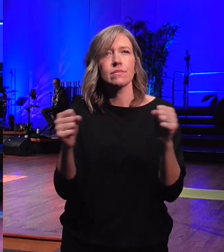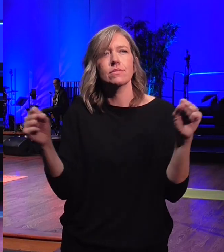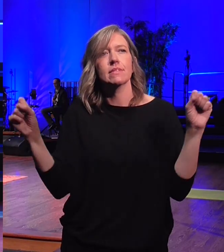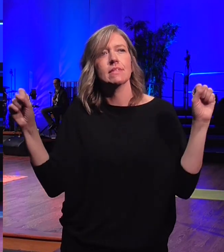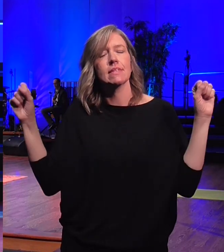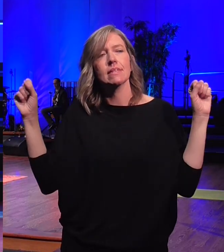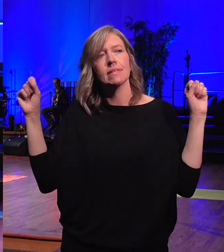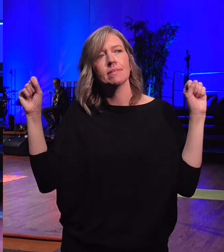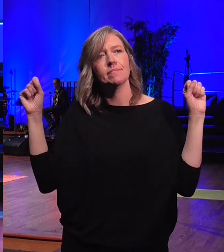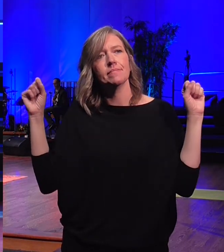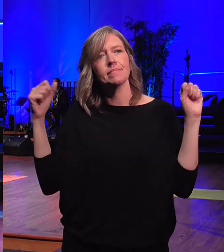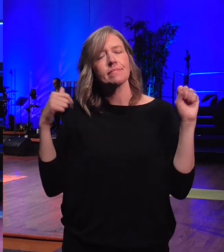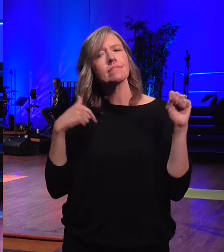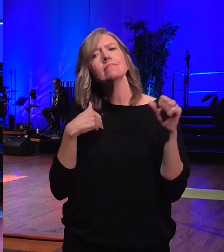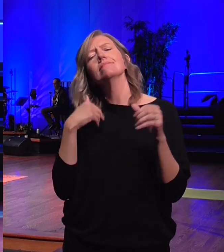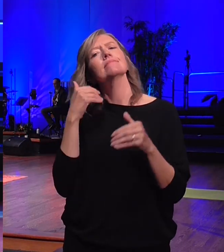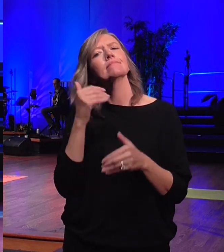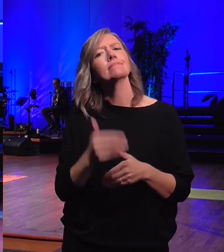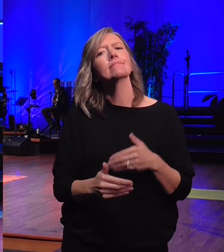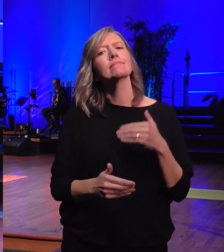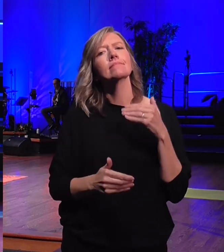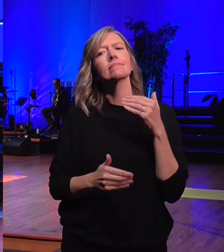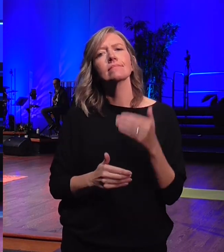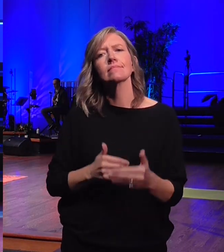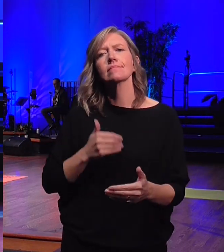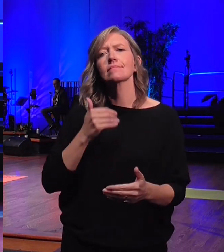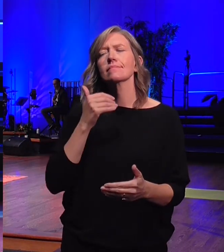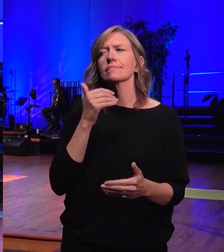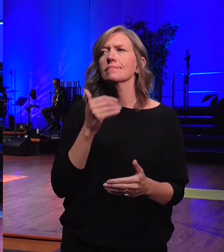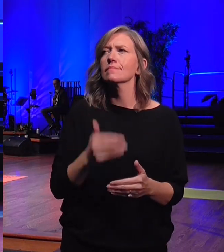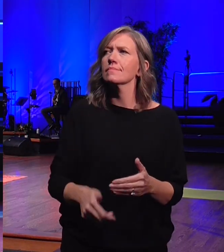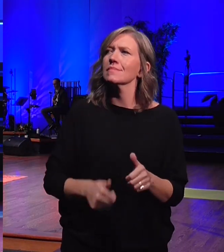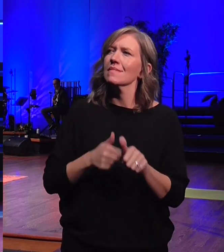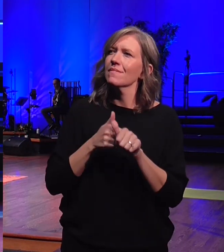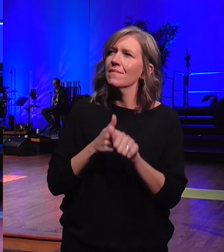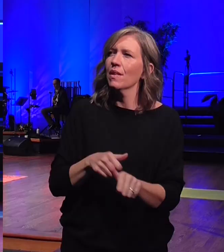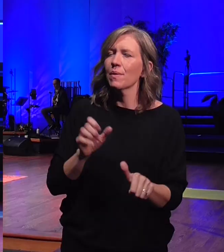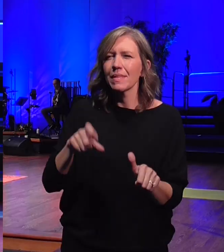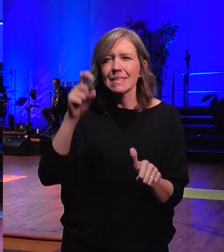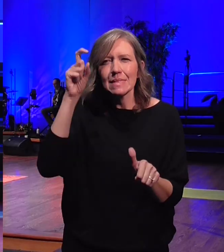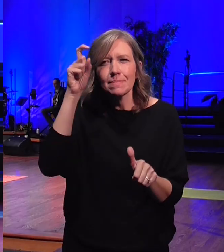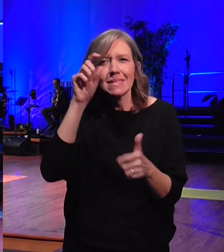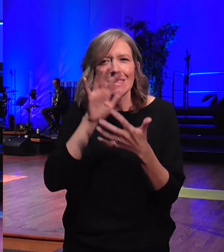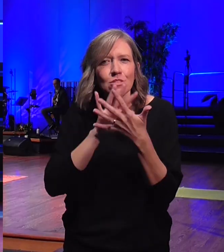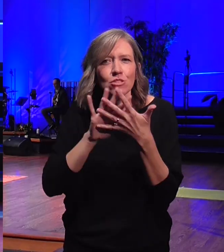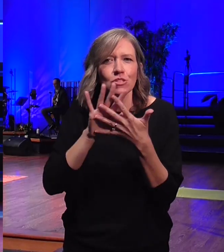I continue walking in this mystery.